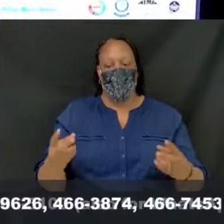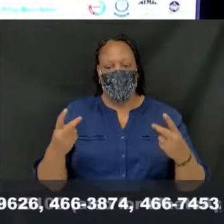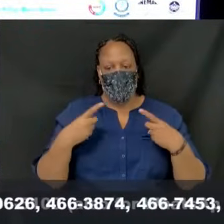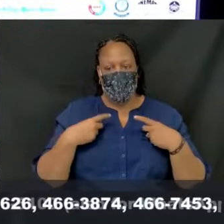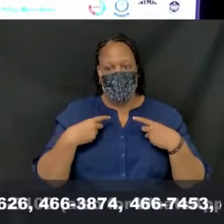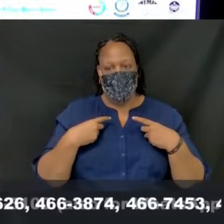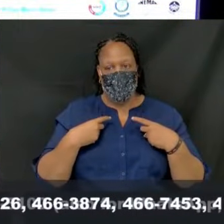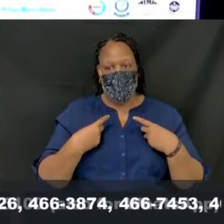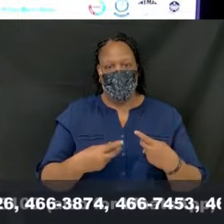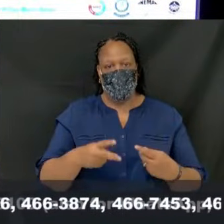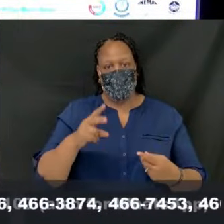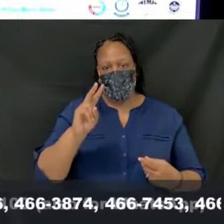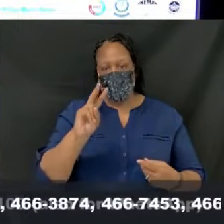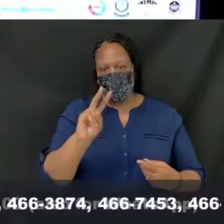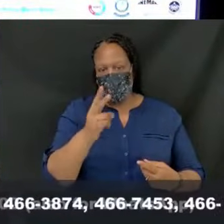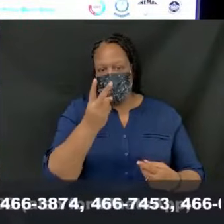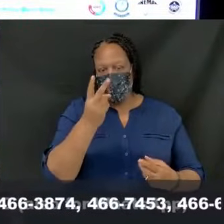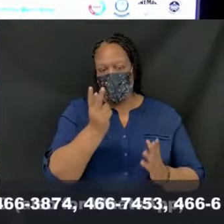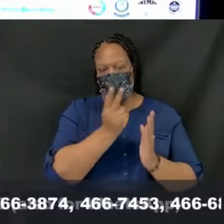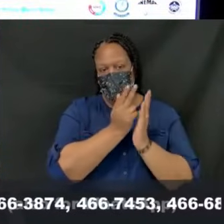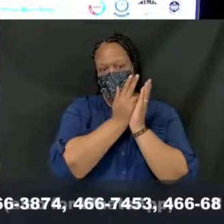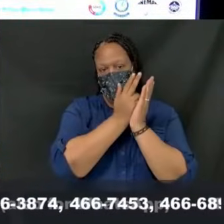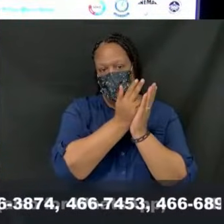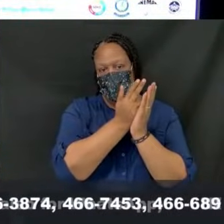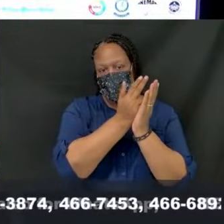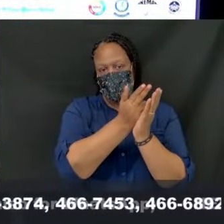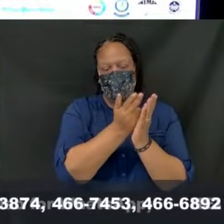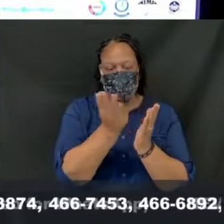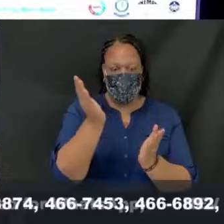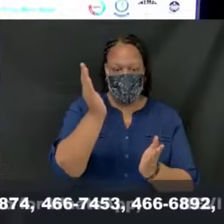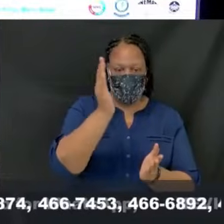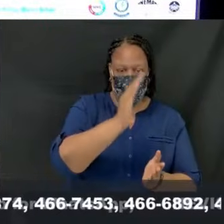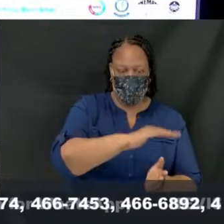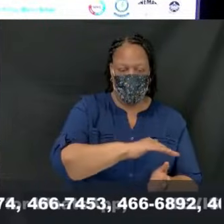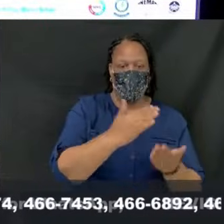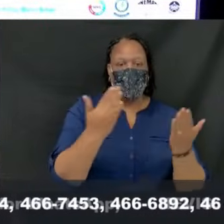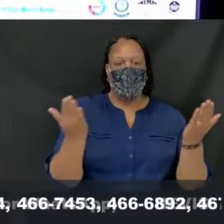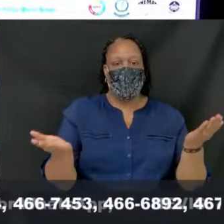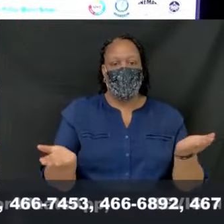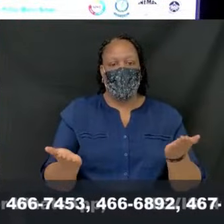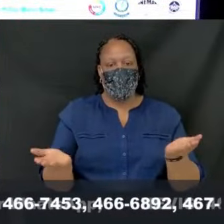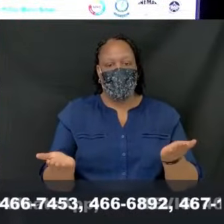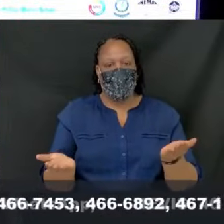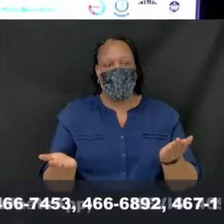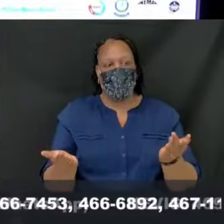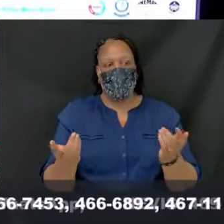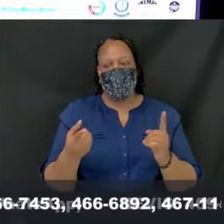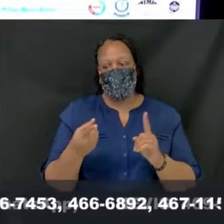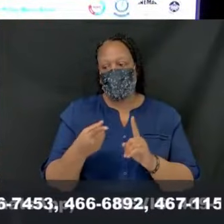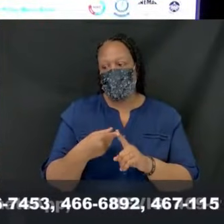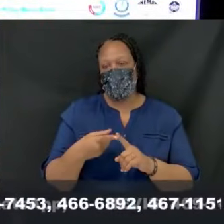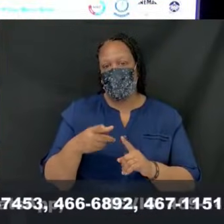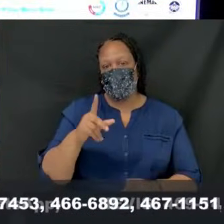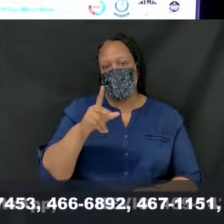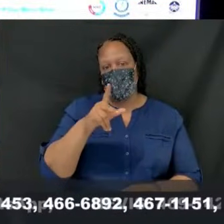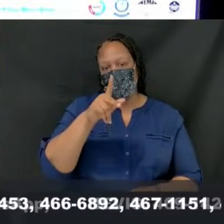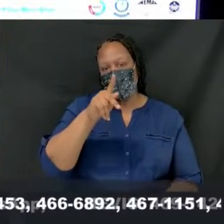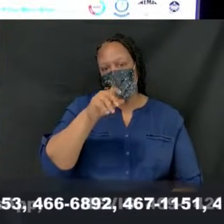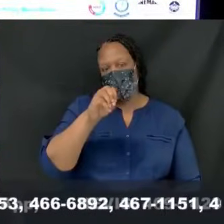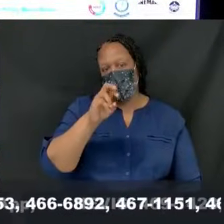Celebrity Equinox. So the Celebrity Equinox would have made another port of call to the Port Zante and St.